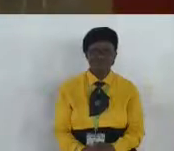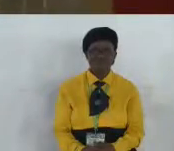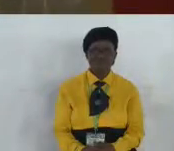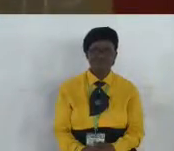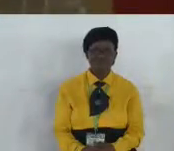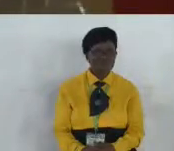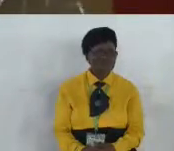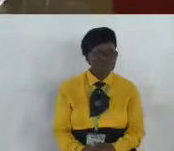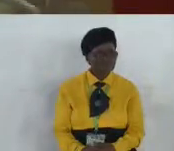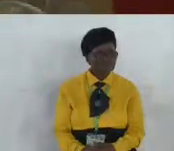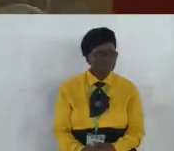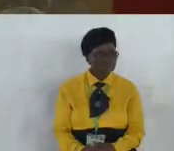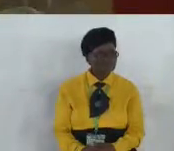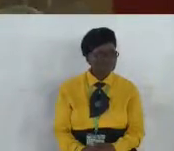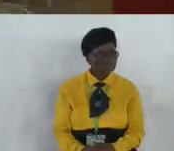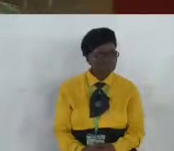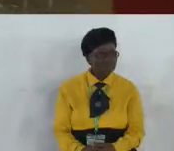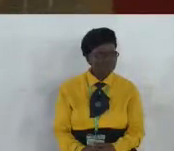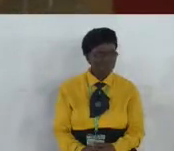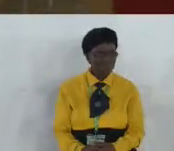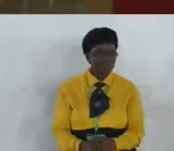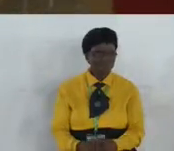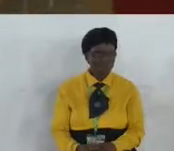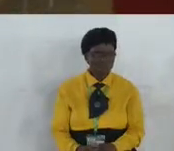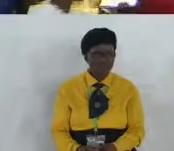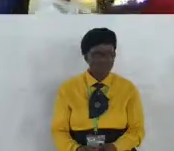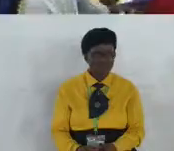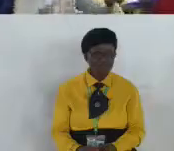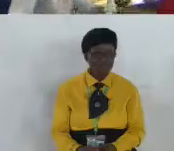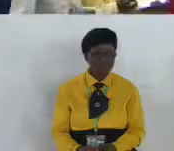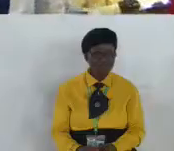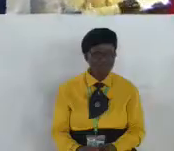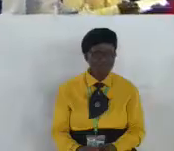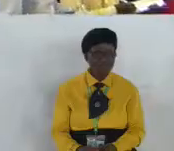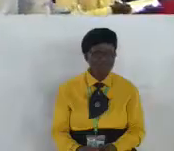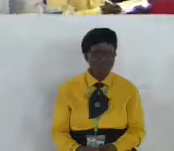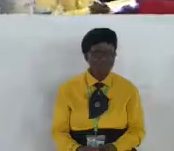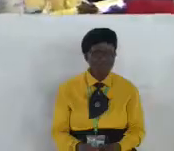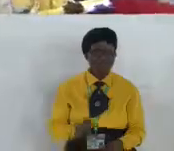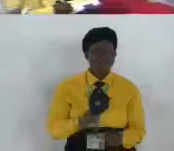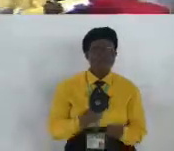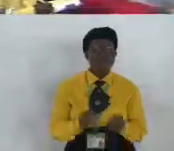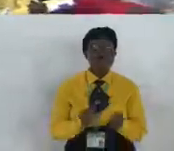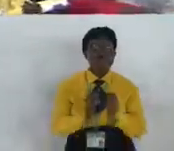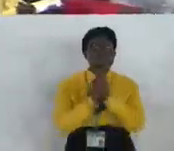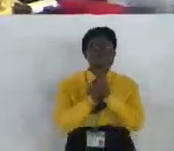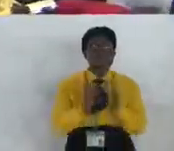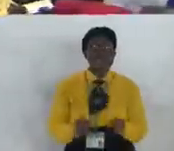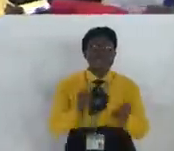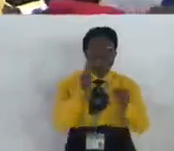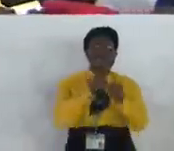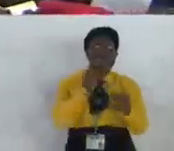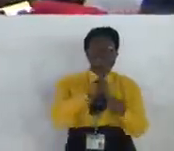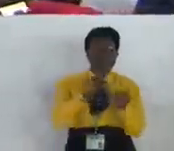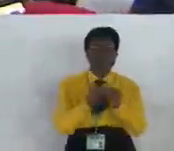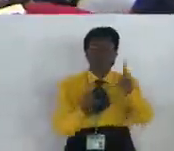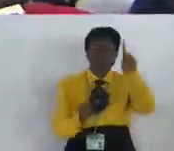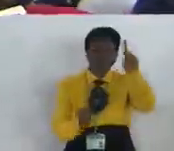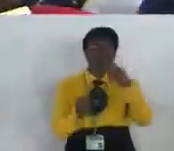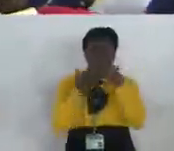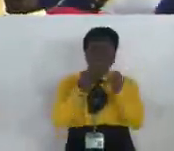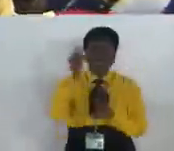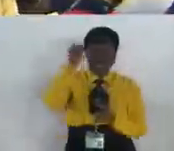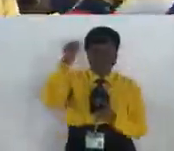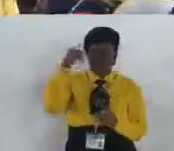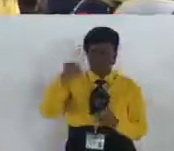keep thanking him even as we are coming. That's your prayer point number one. Thank him for all he had already done for